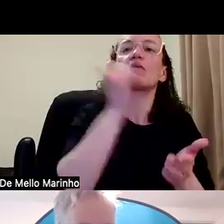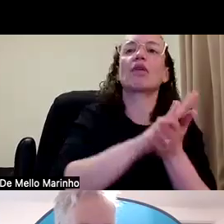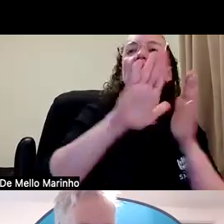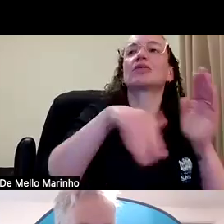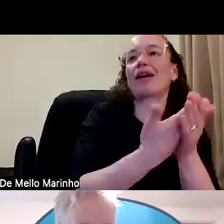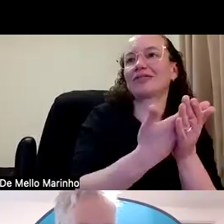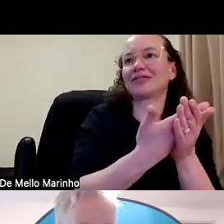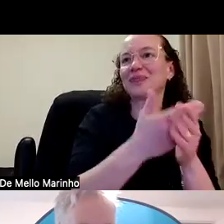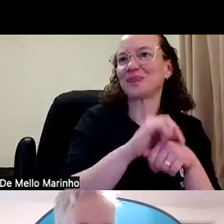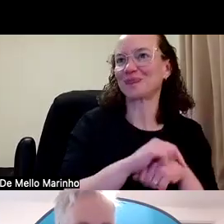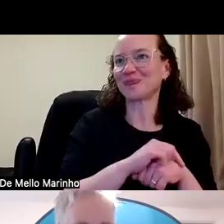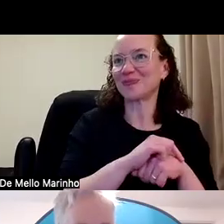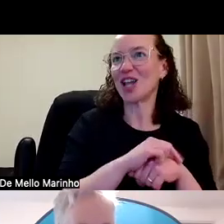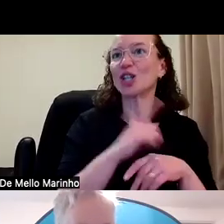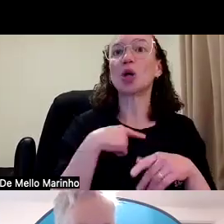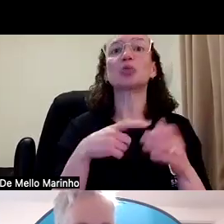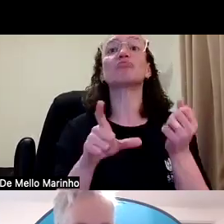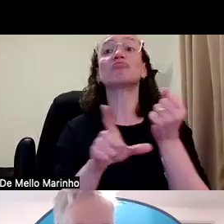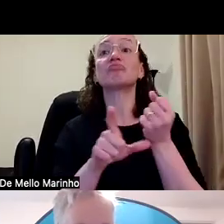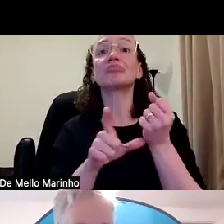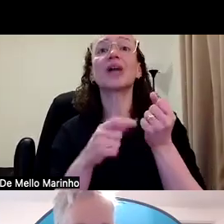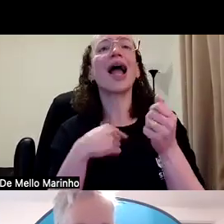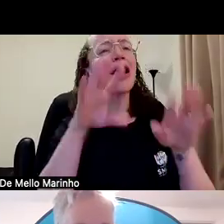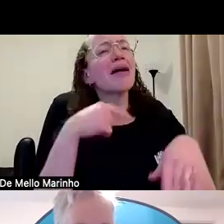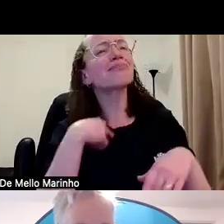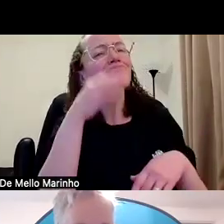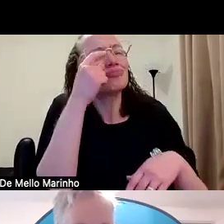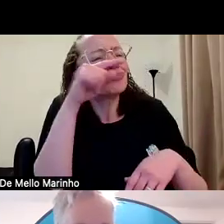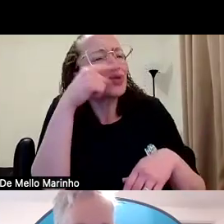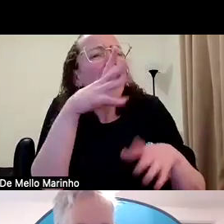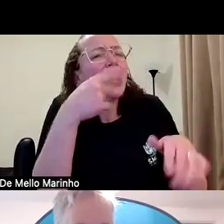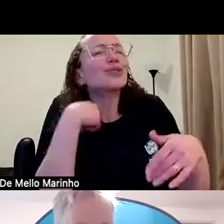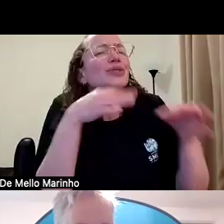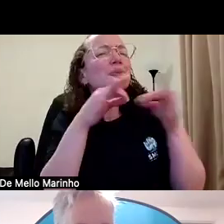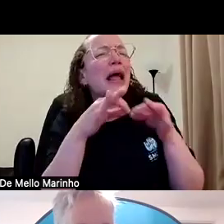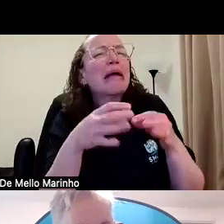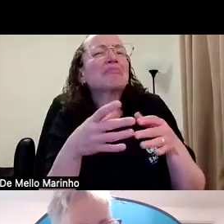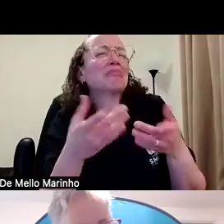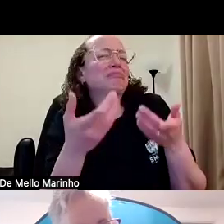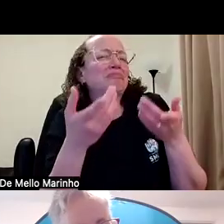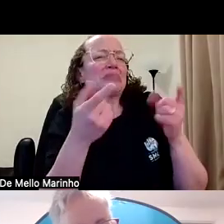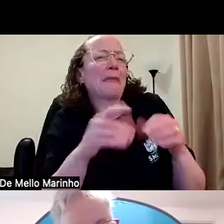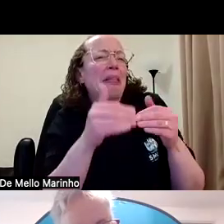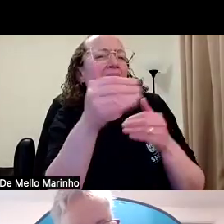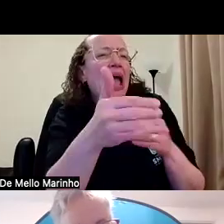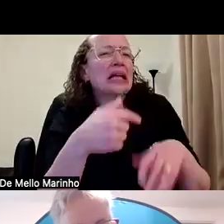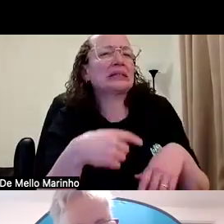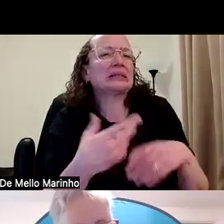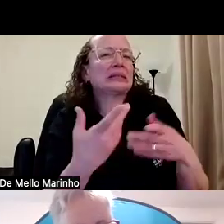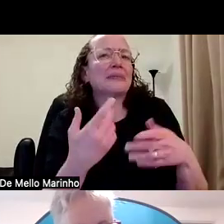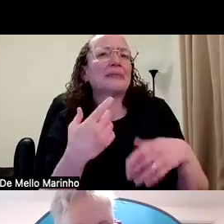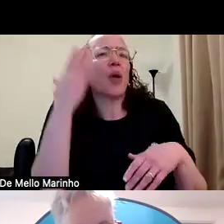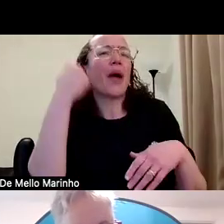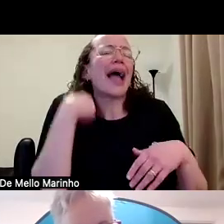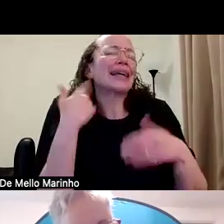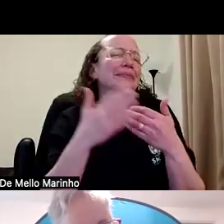the dentist arrives or when the dentist arrives. So the assistant can be there to be like, hey, like, would you mind explaining